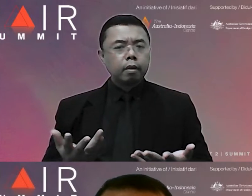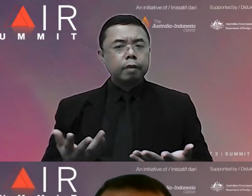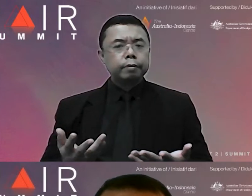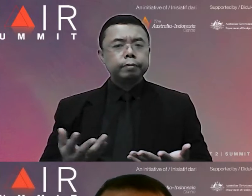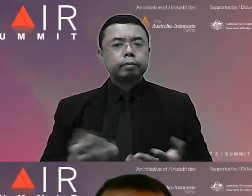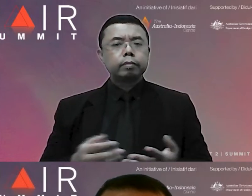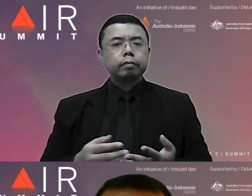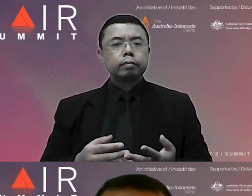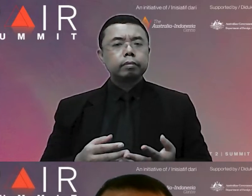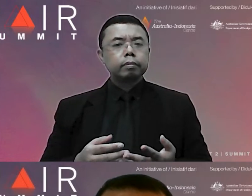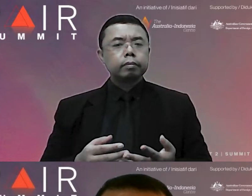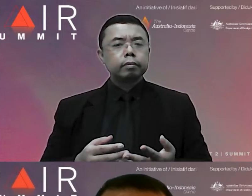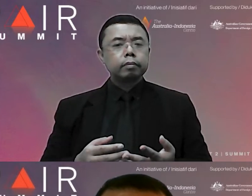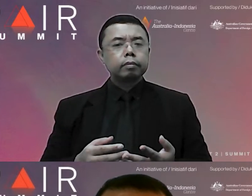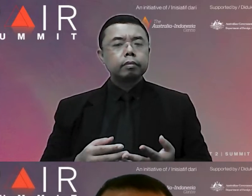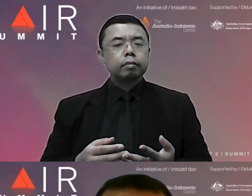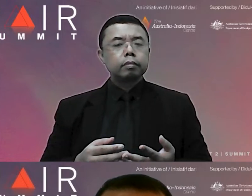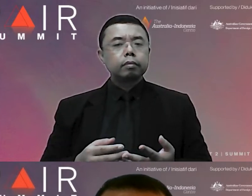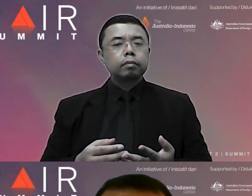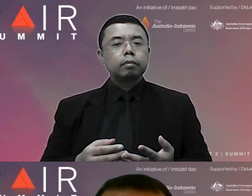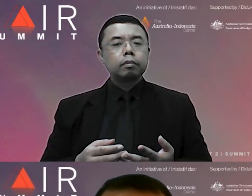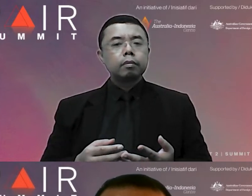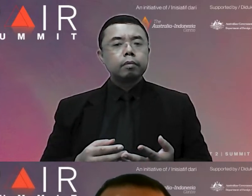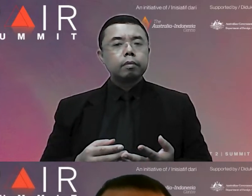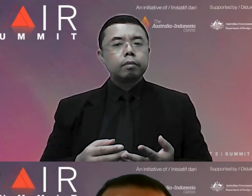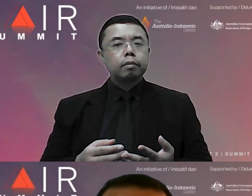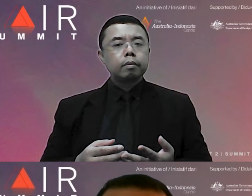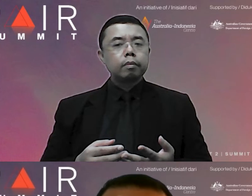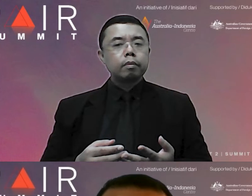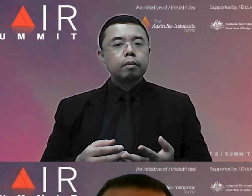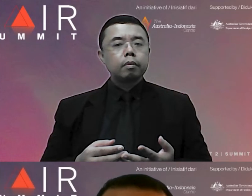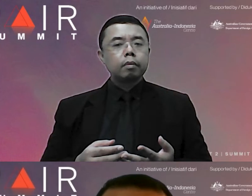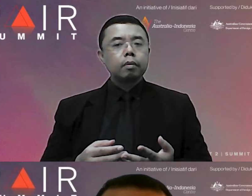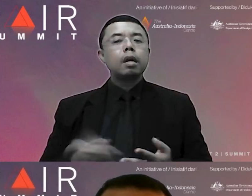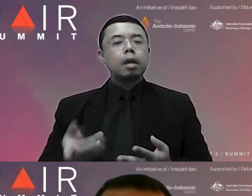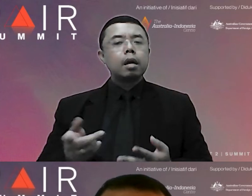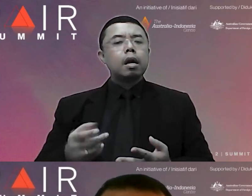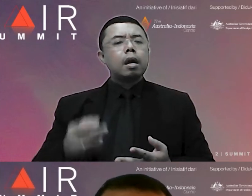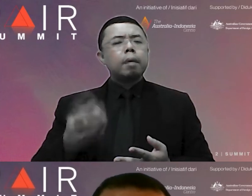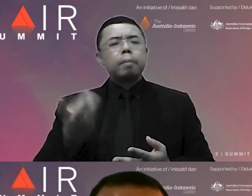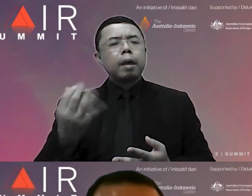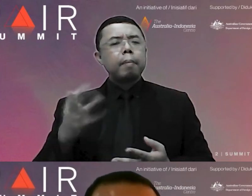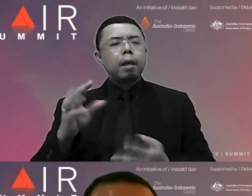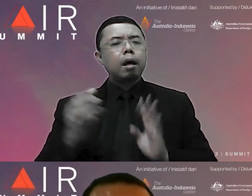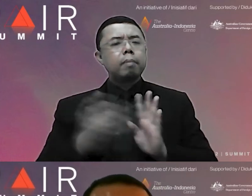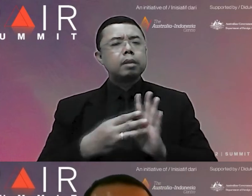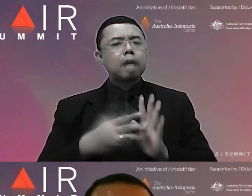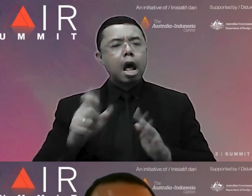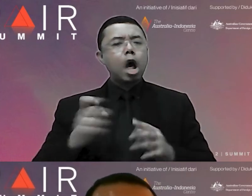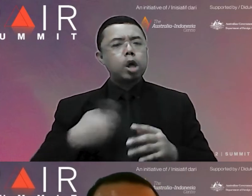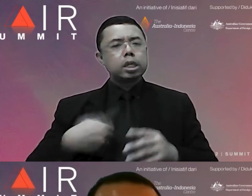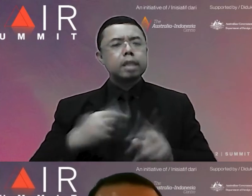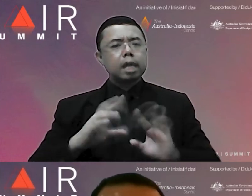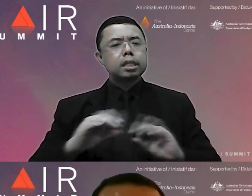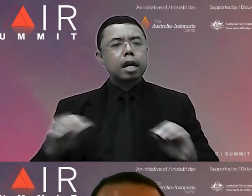ensuring that they understand what to apply in which context. The biggest difference we found that